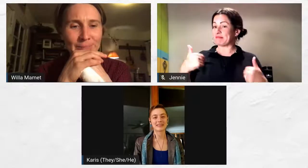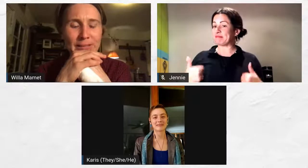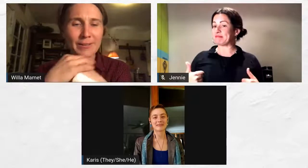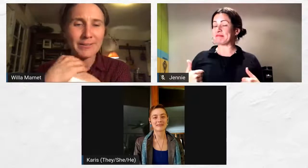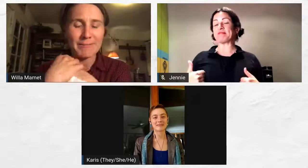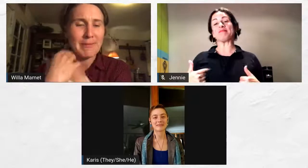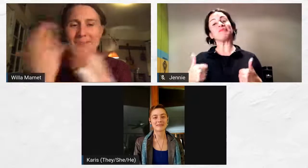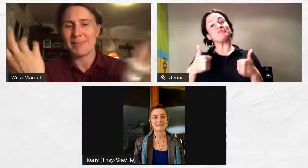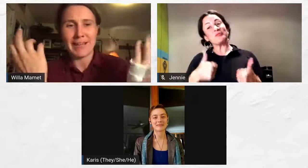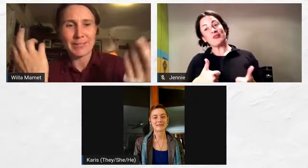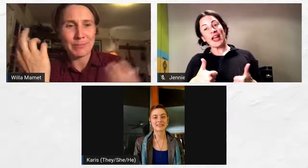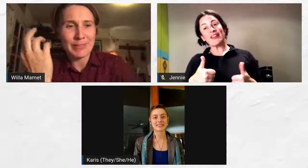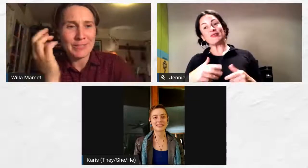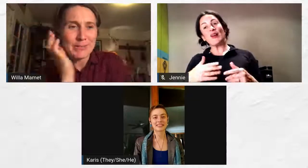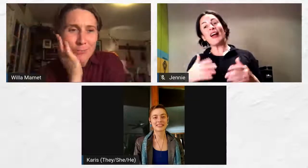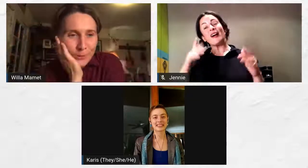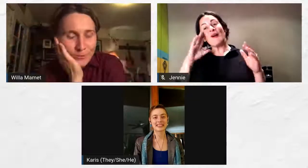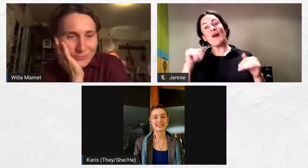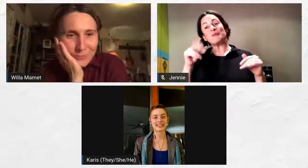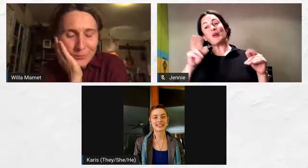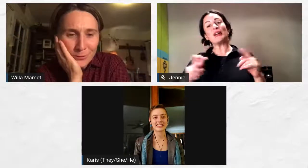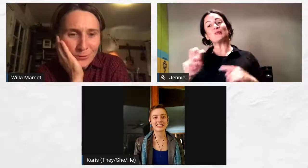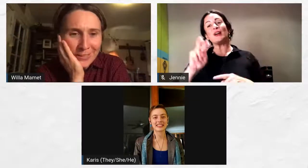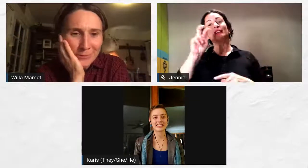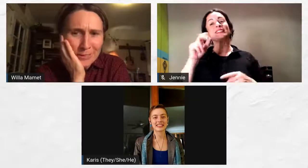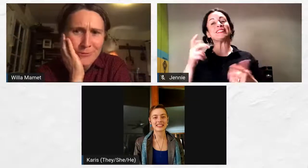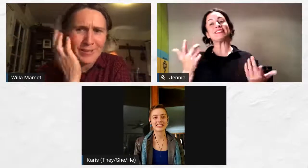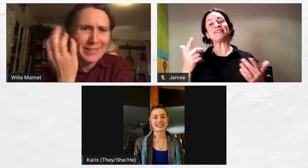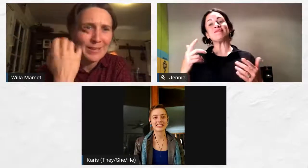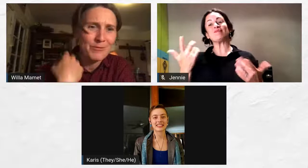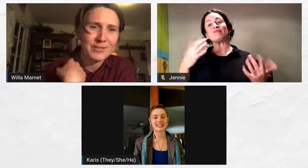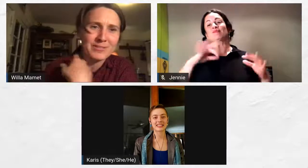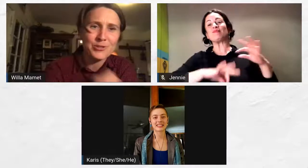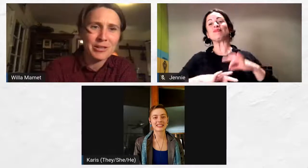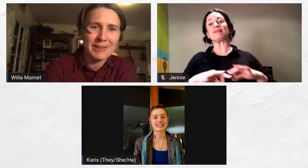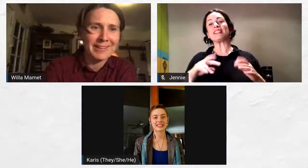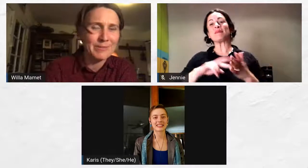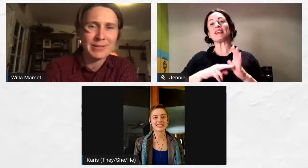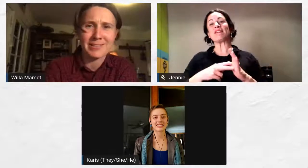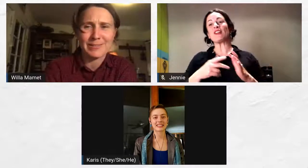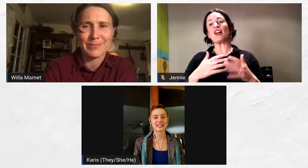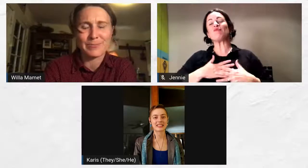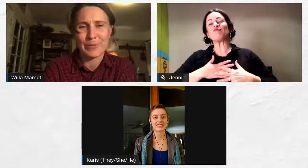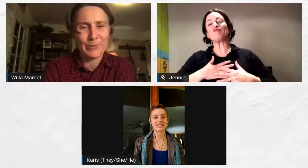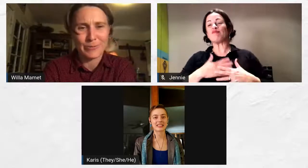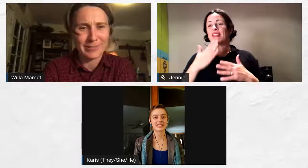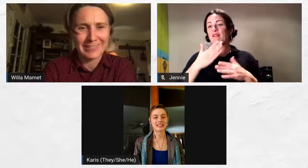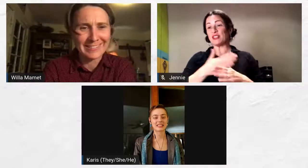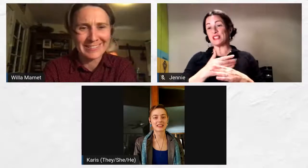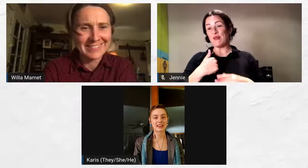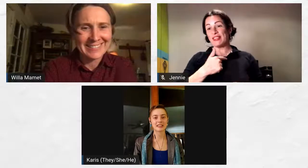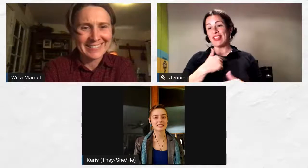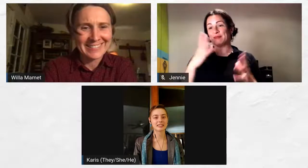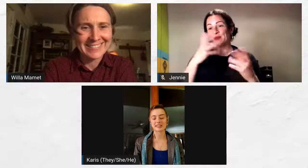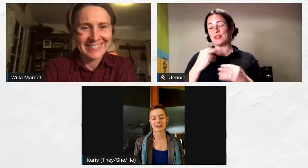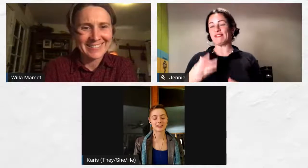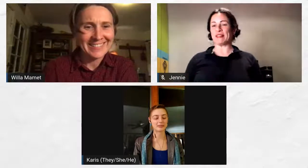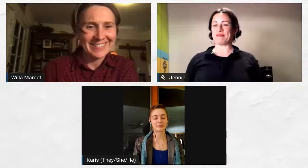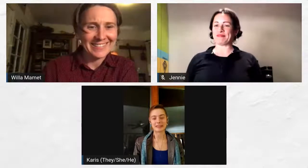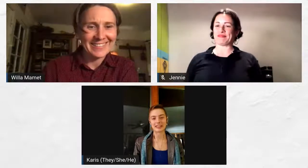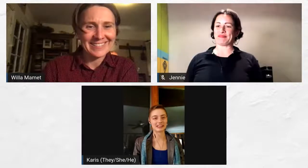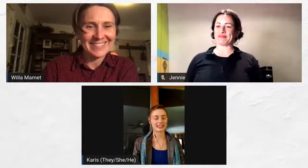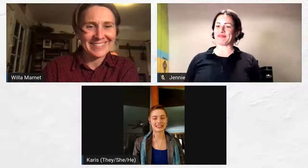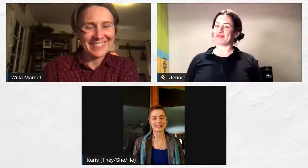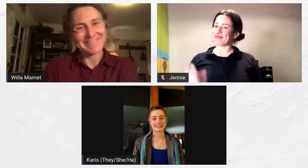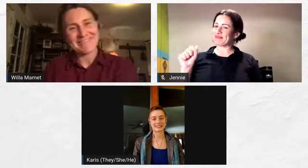Well, may your exploration prove fruitful and meaningful, and thank you for sharing it with us. It was beautiful. Yes, it's awesome